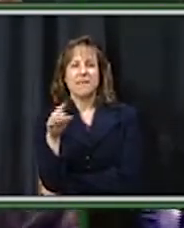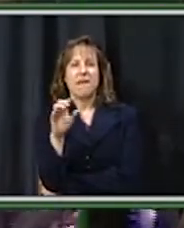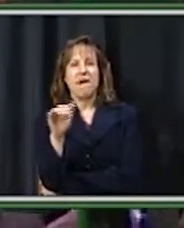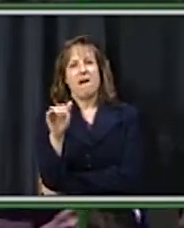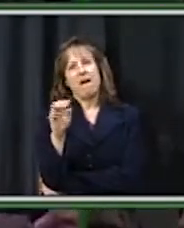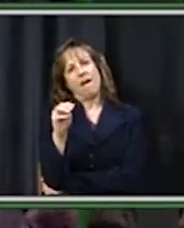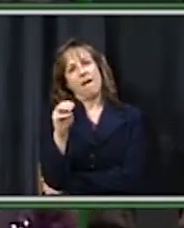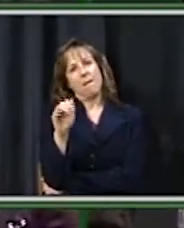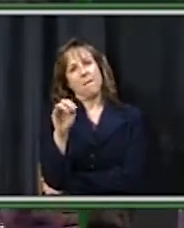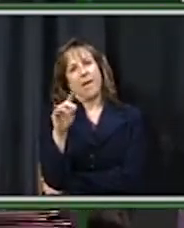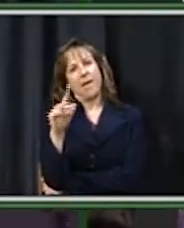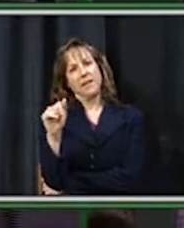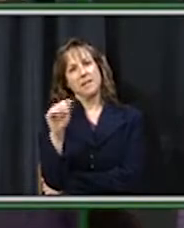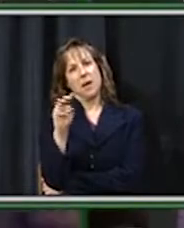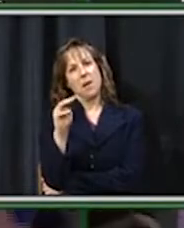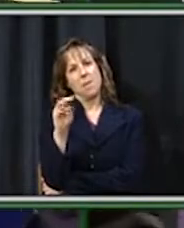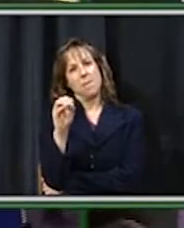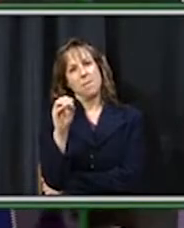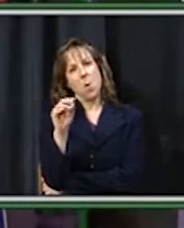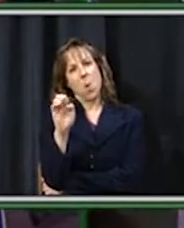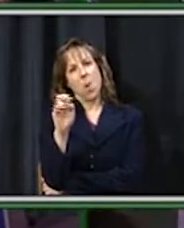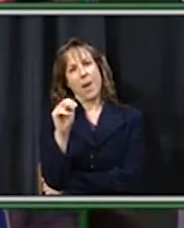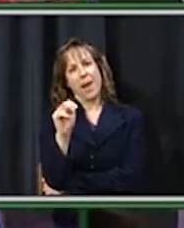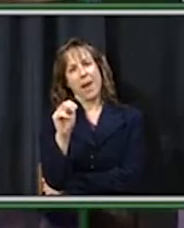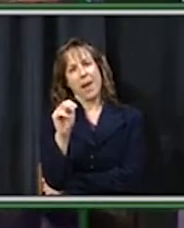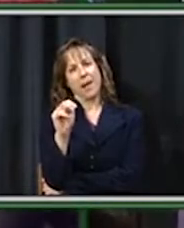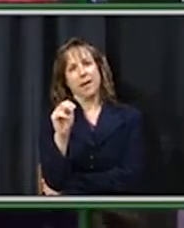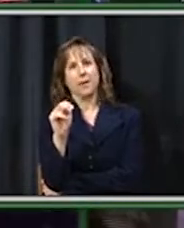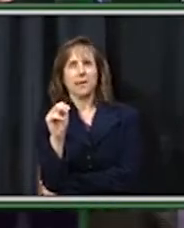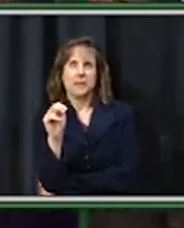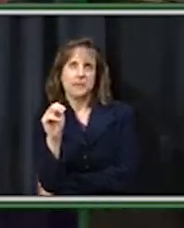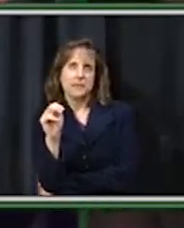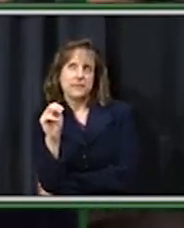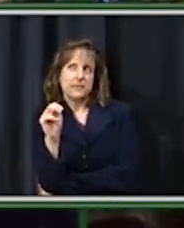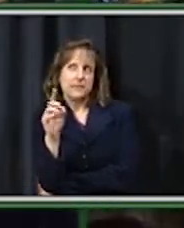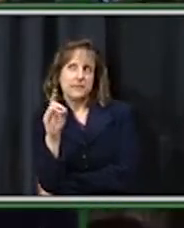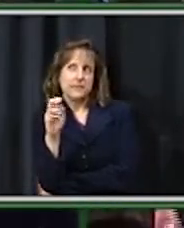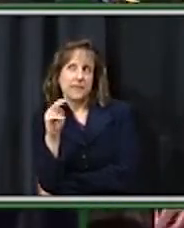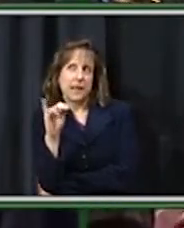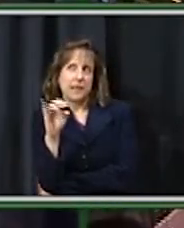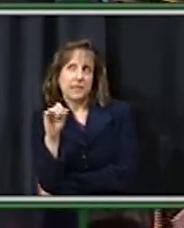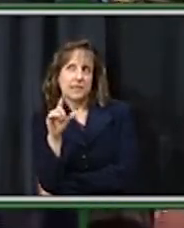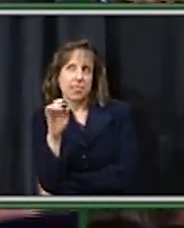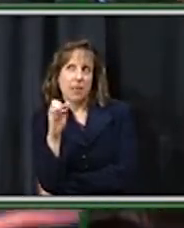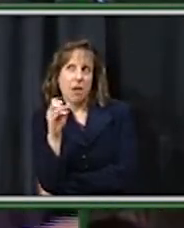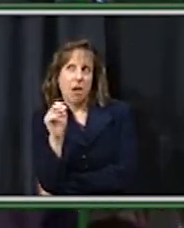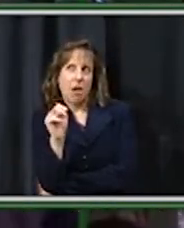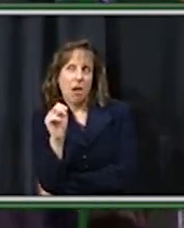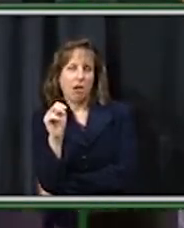Amanda Lee Moen. Denise Leon.